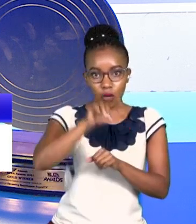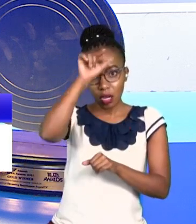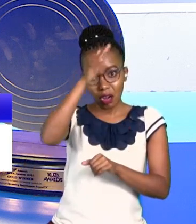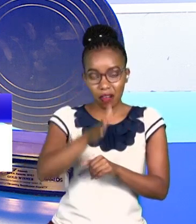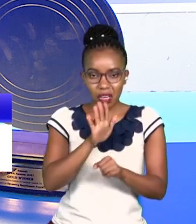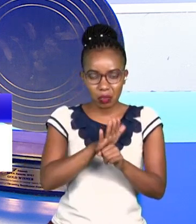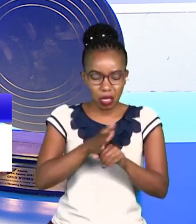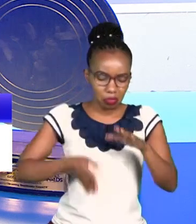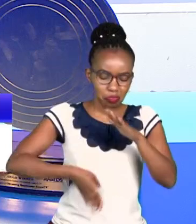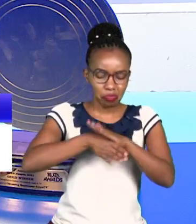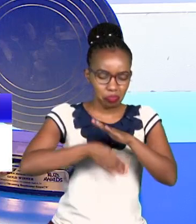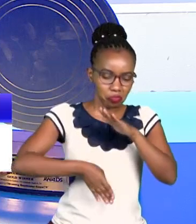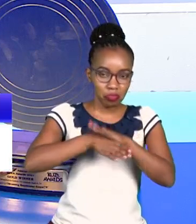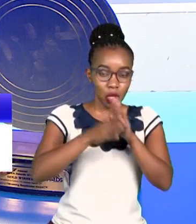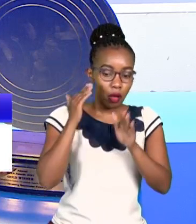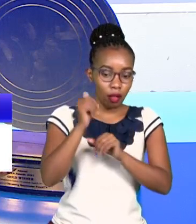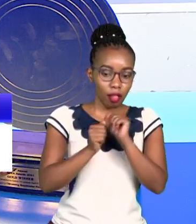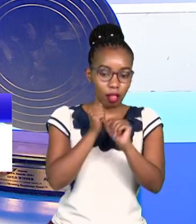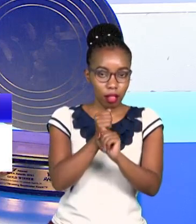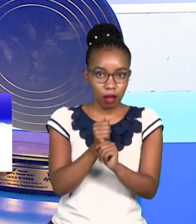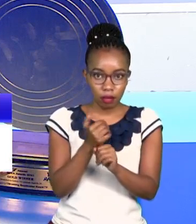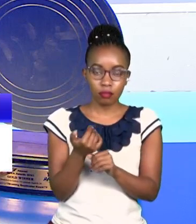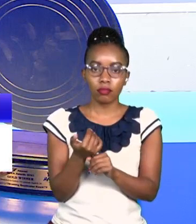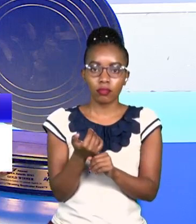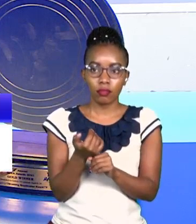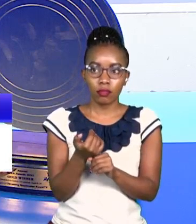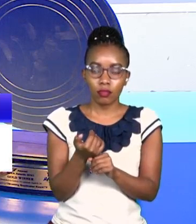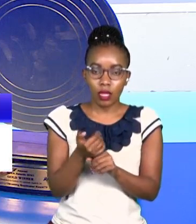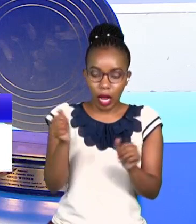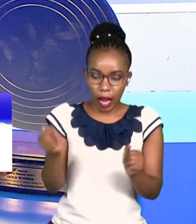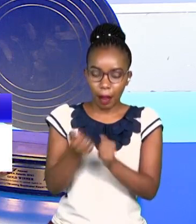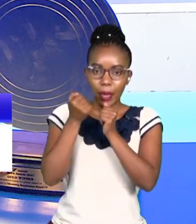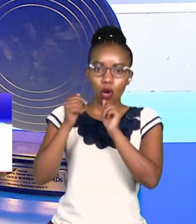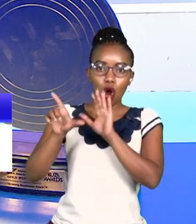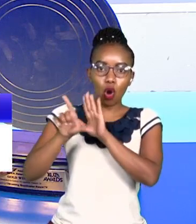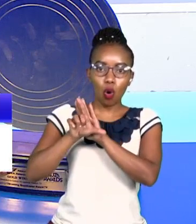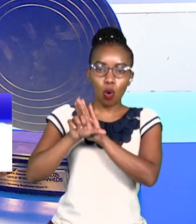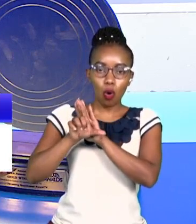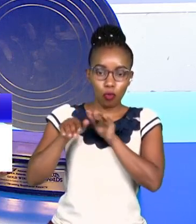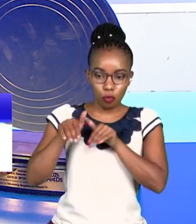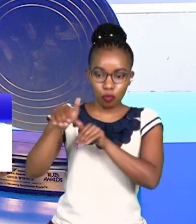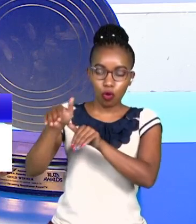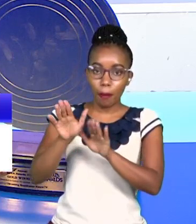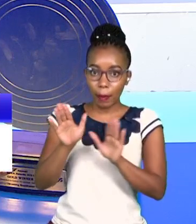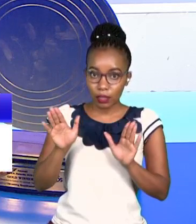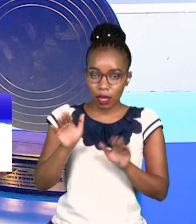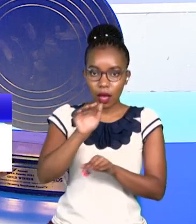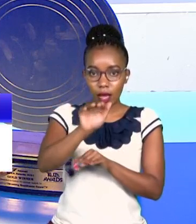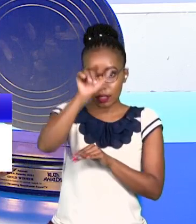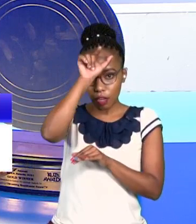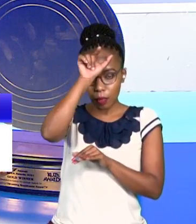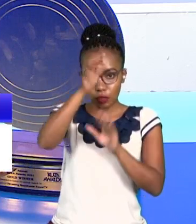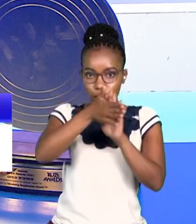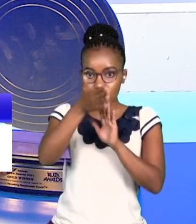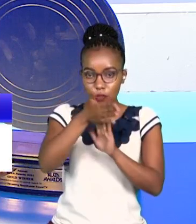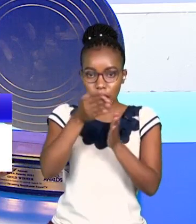that have taken place over the last 1 year, insisting that they should be carried out in a legal manner. Furthermore, they have called out the government in urgency